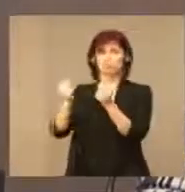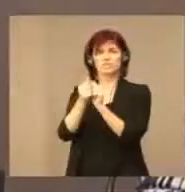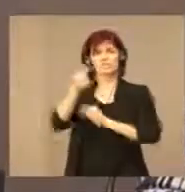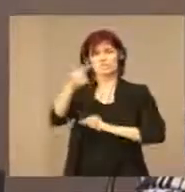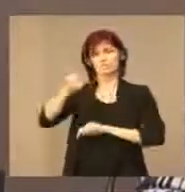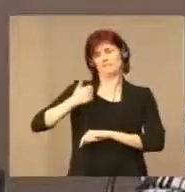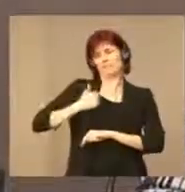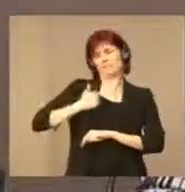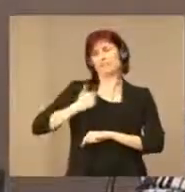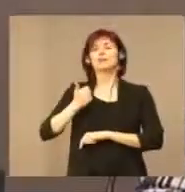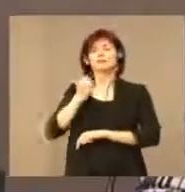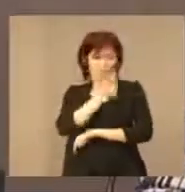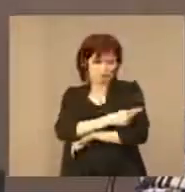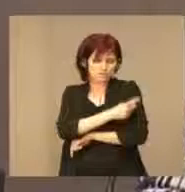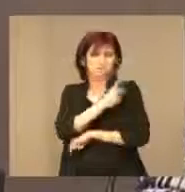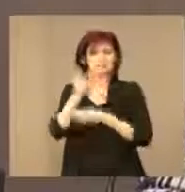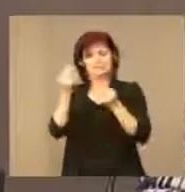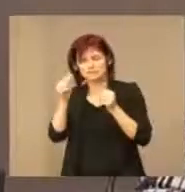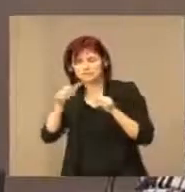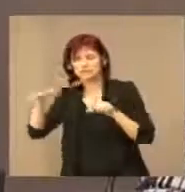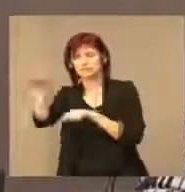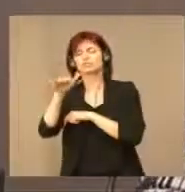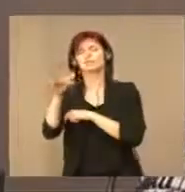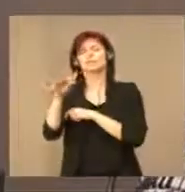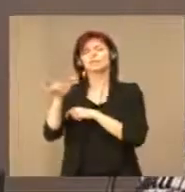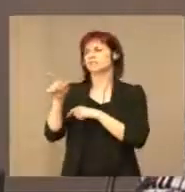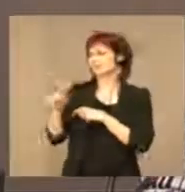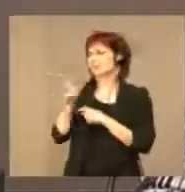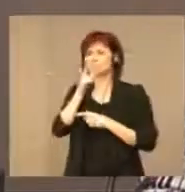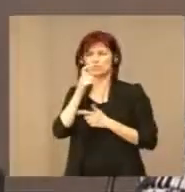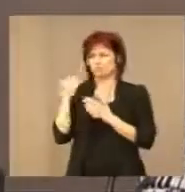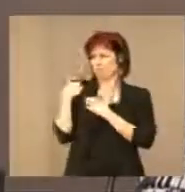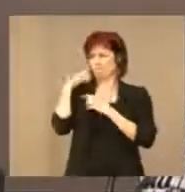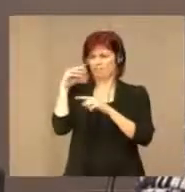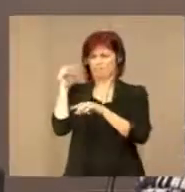and the provinces and territories around responsibilities for health care. So